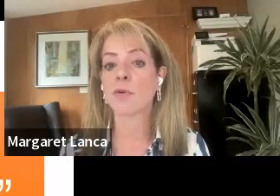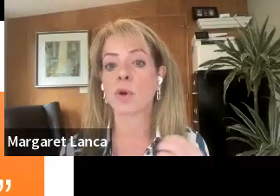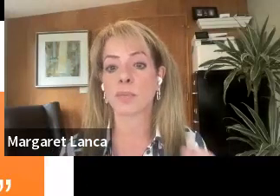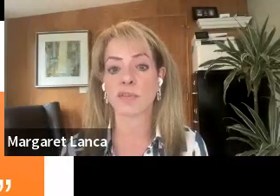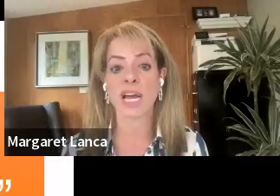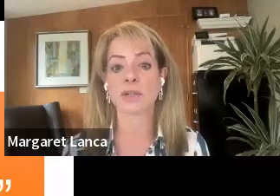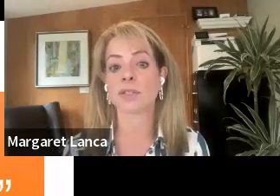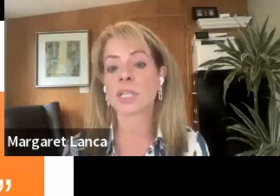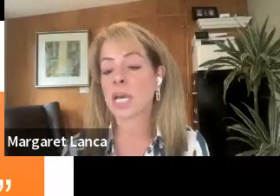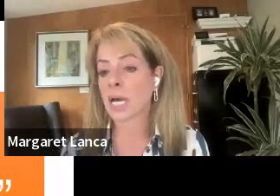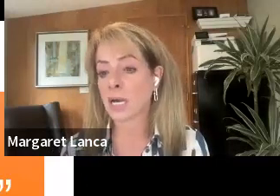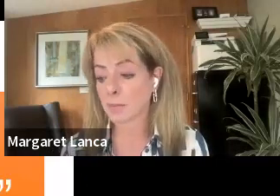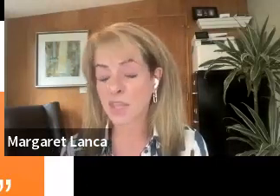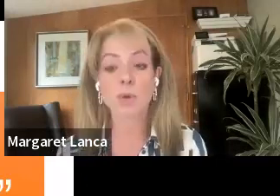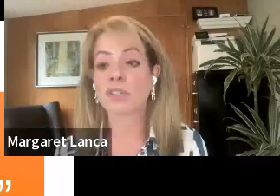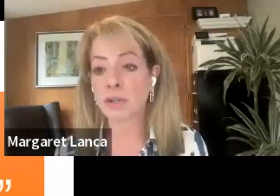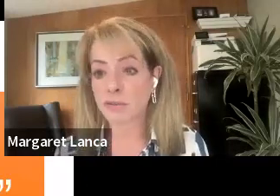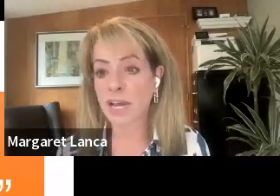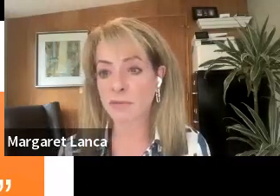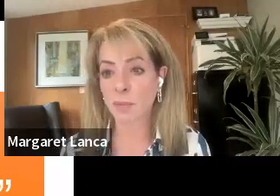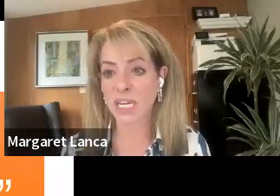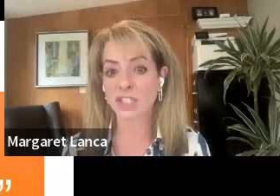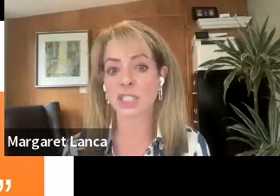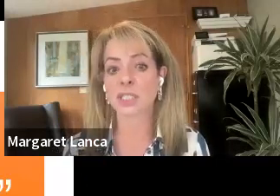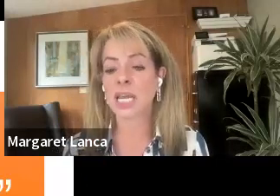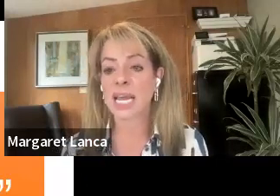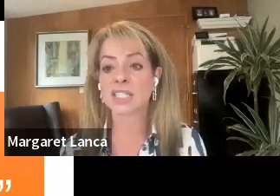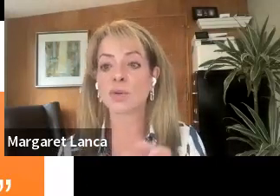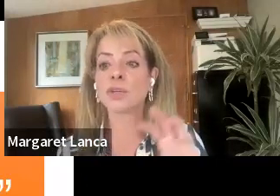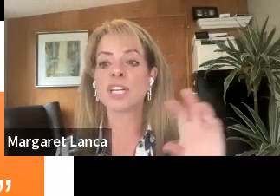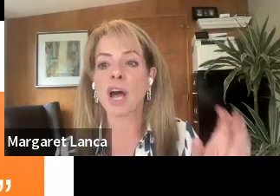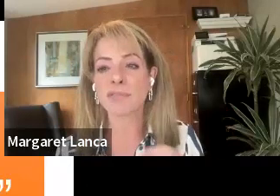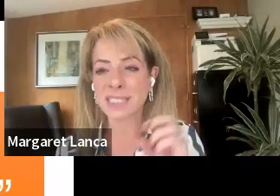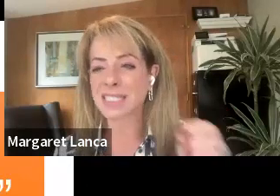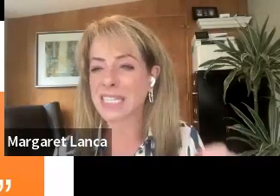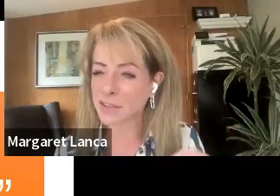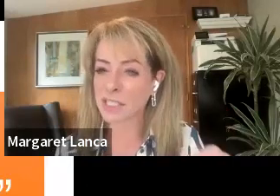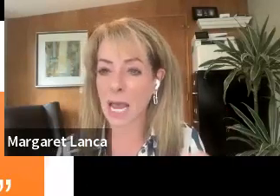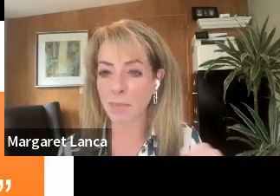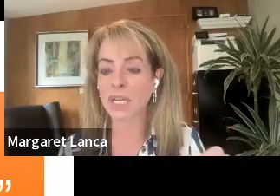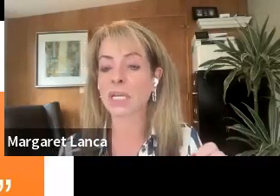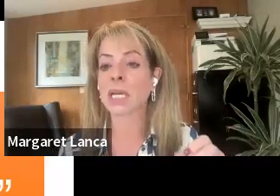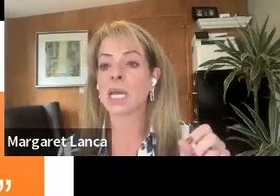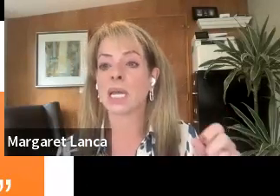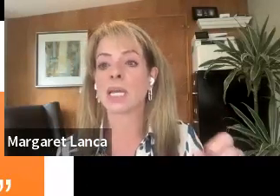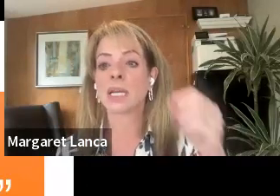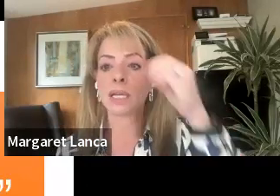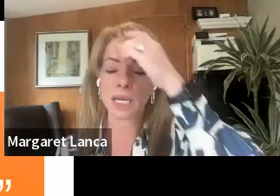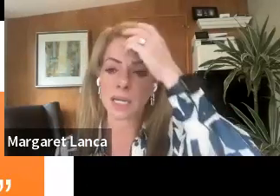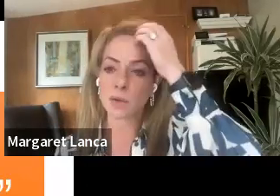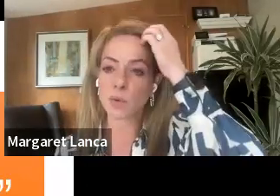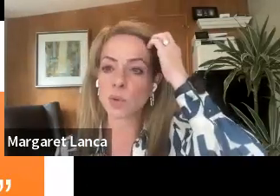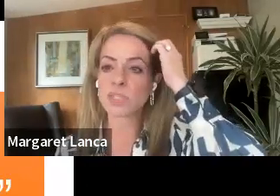clarify for providers. They will clarify for patients. And so you can often see this